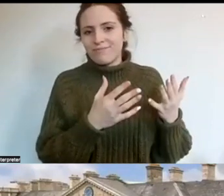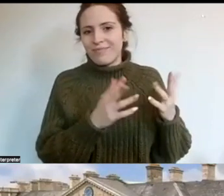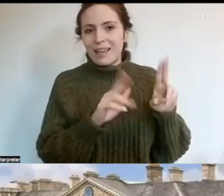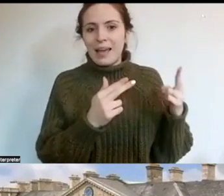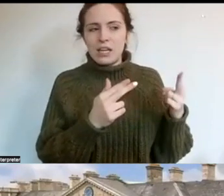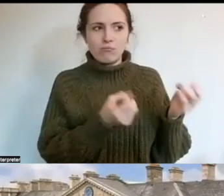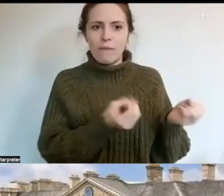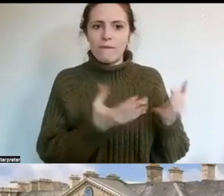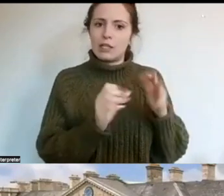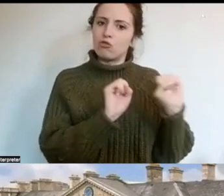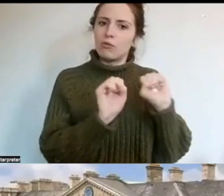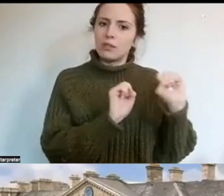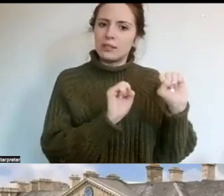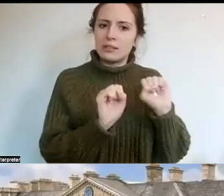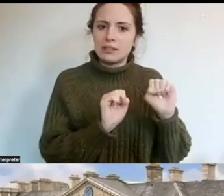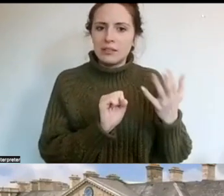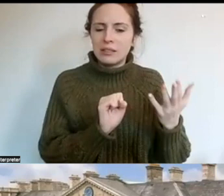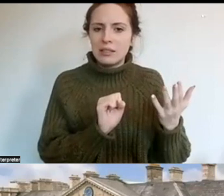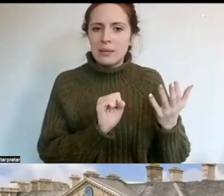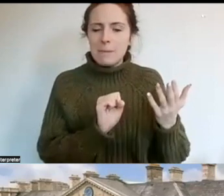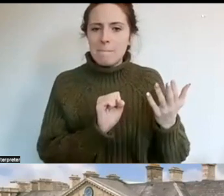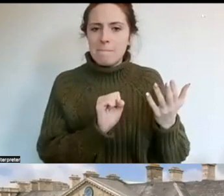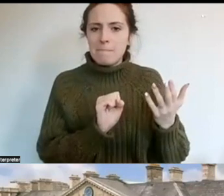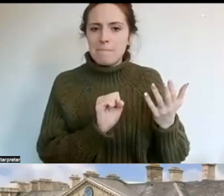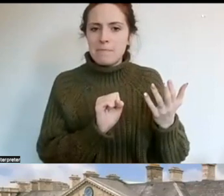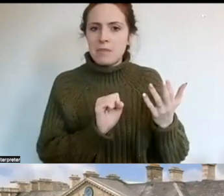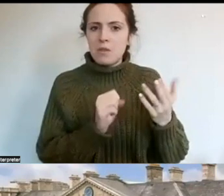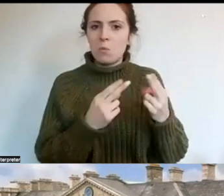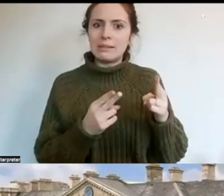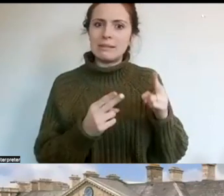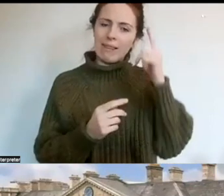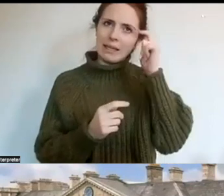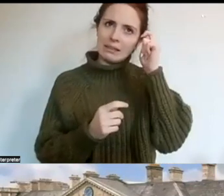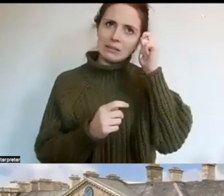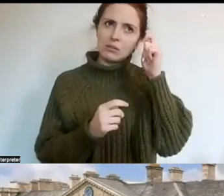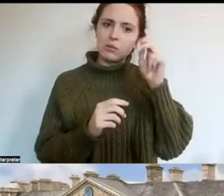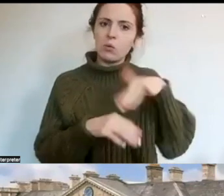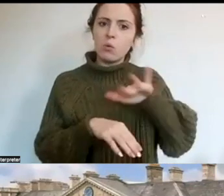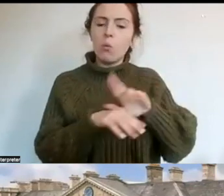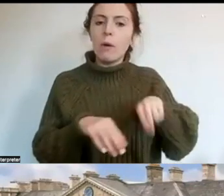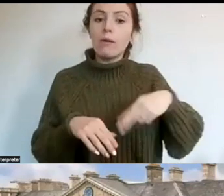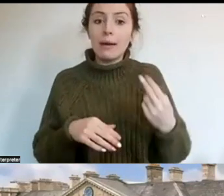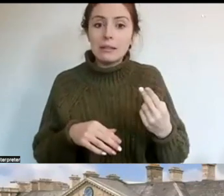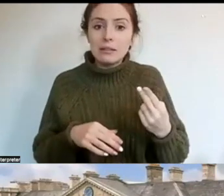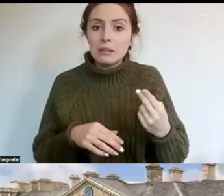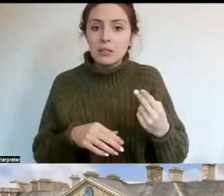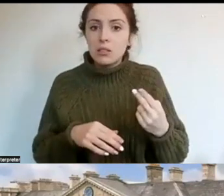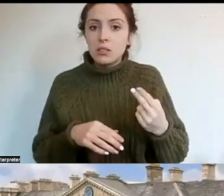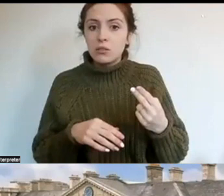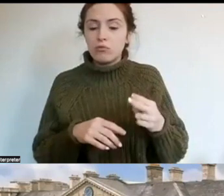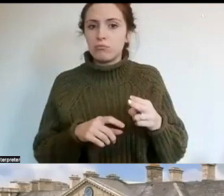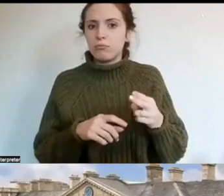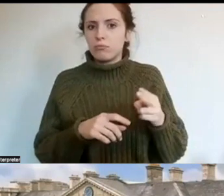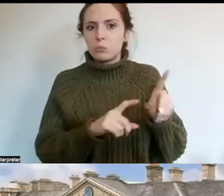no defined thinking about where next for that individual. Are we going to keep them to be supported within the